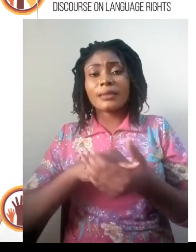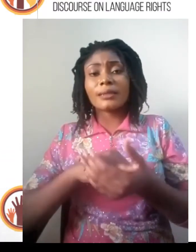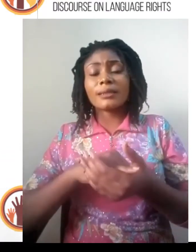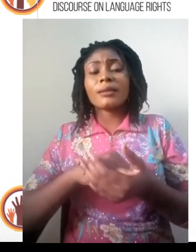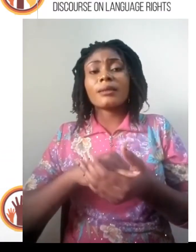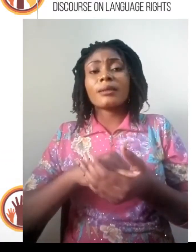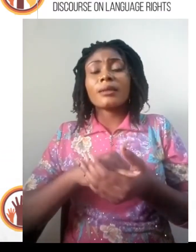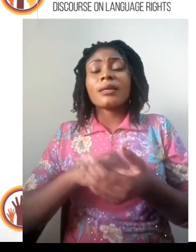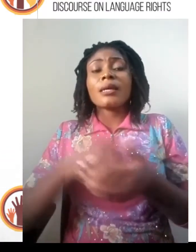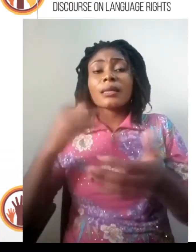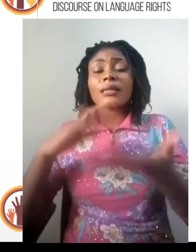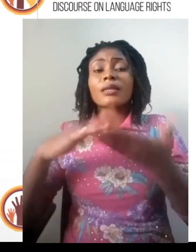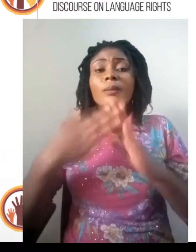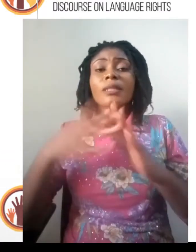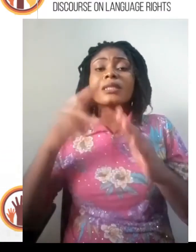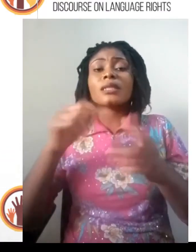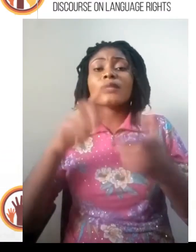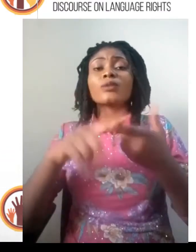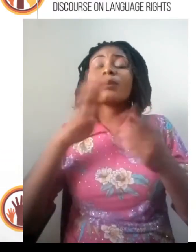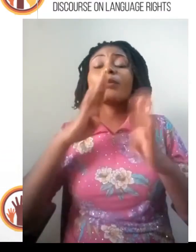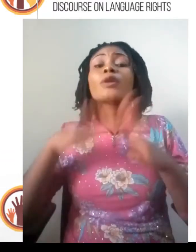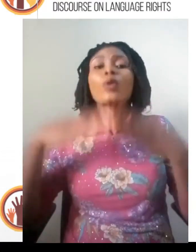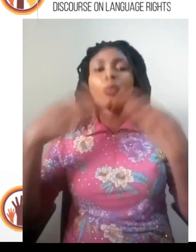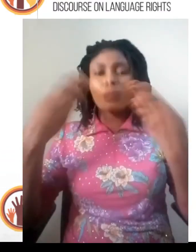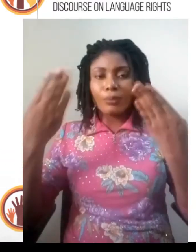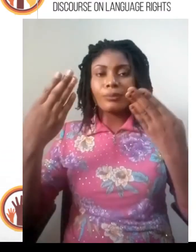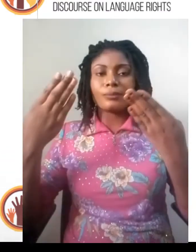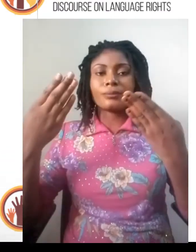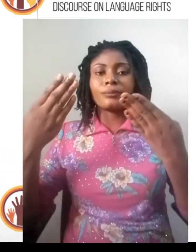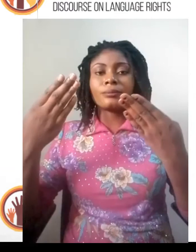open and ensure that